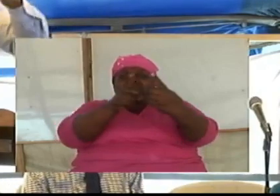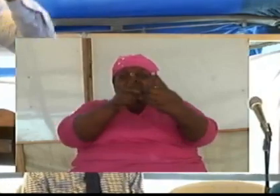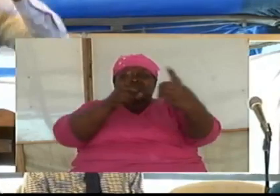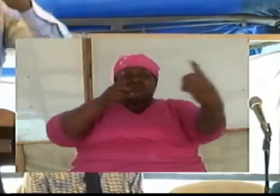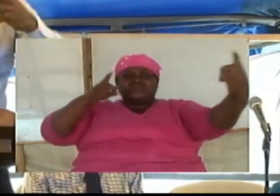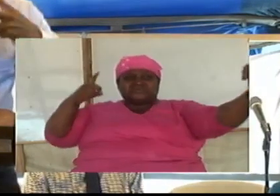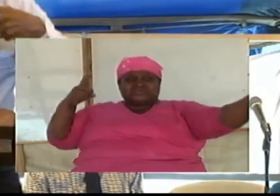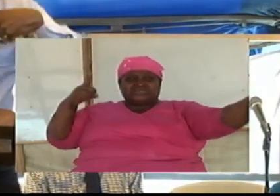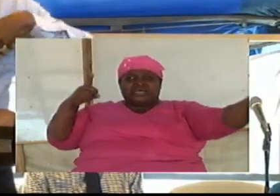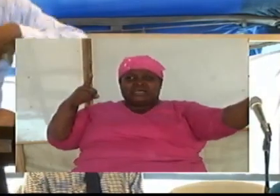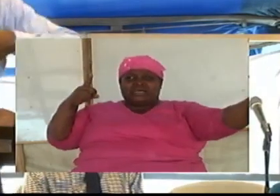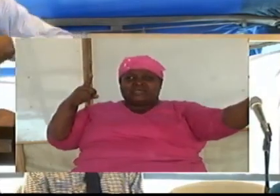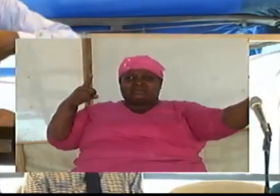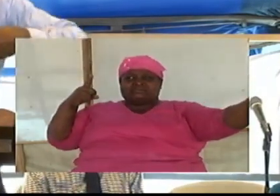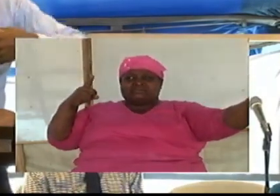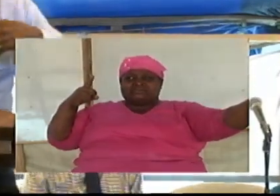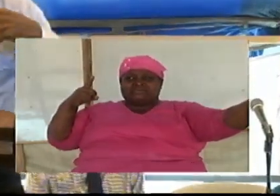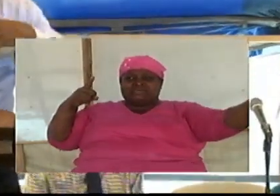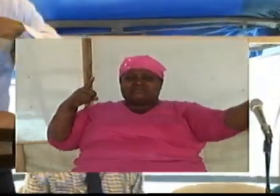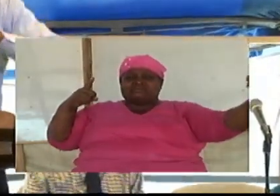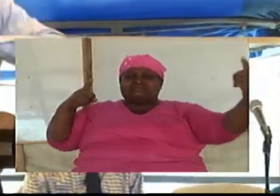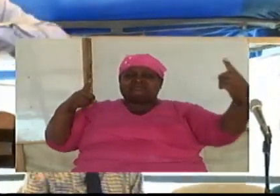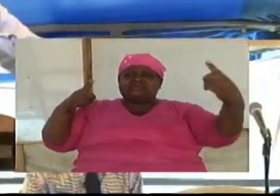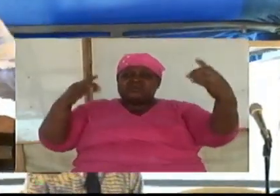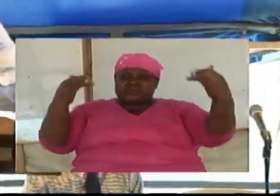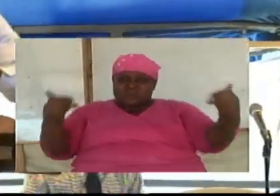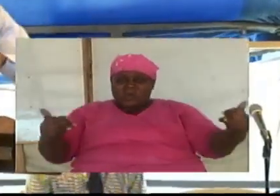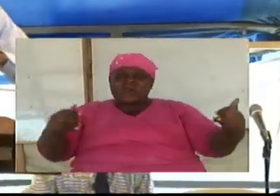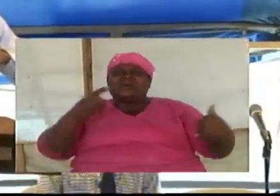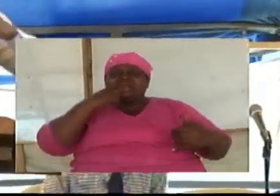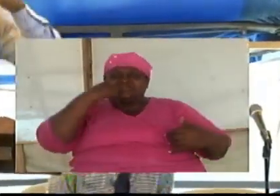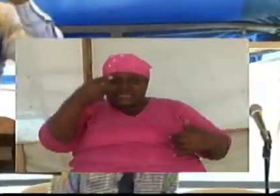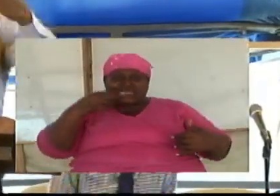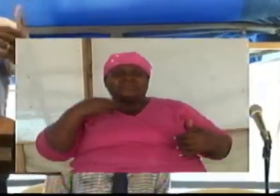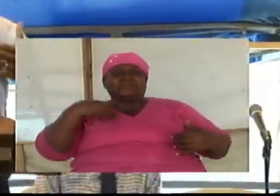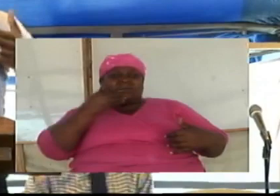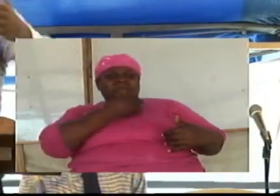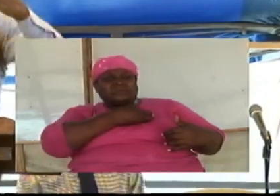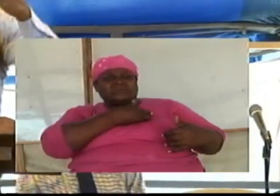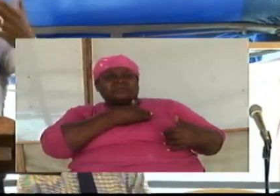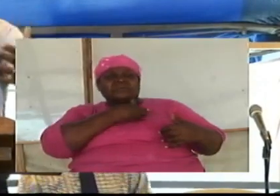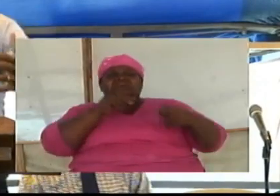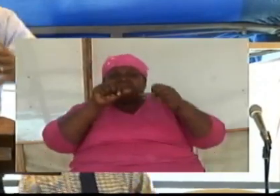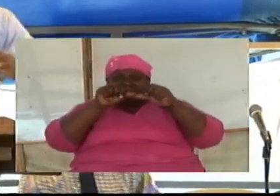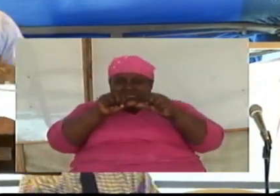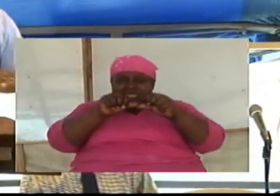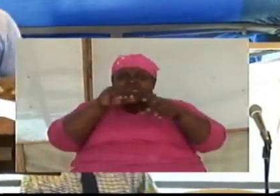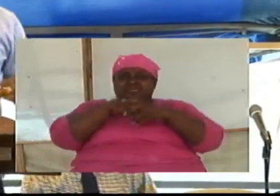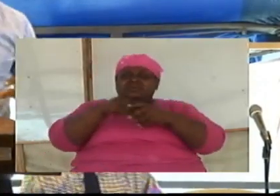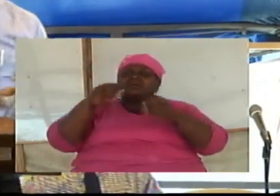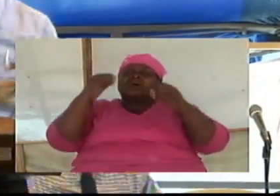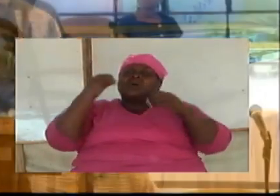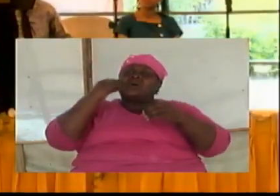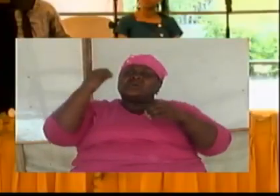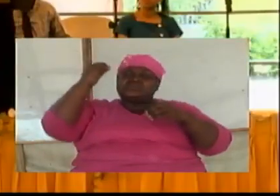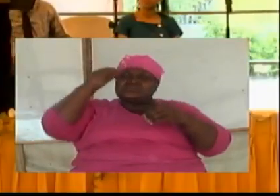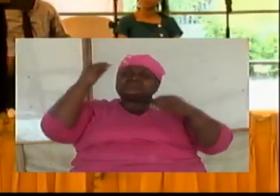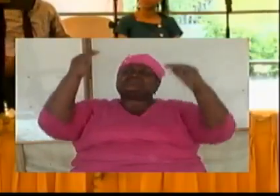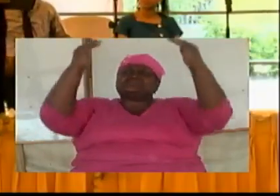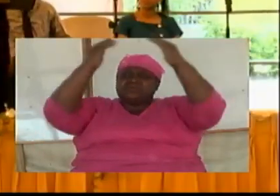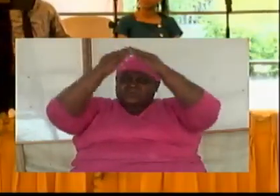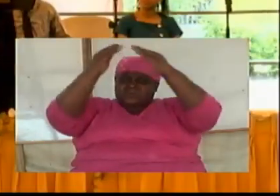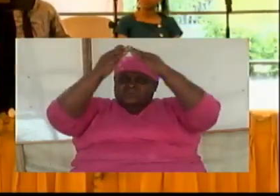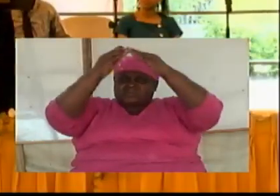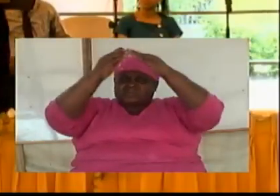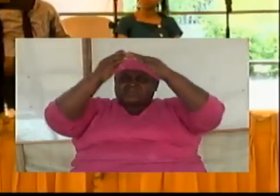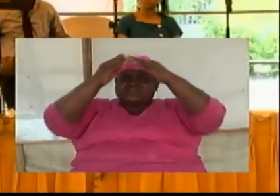of social distancing before, but now they are telling us that we should stay in our houses. Praise the Lord. They are saying to us